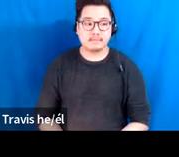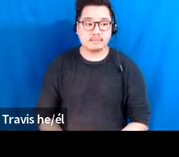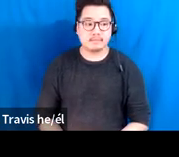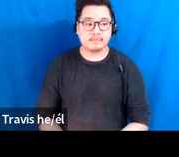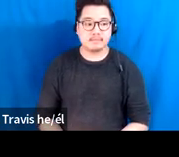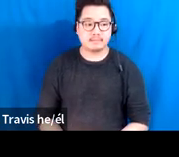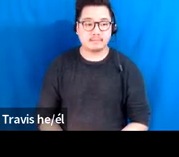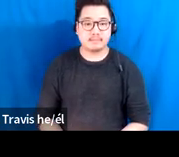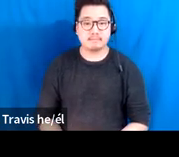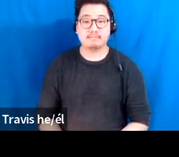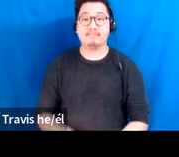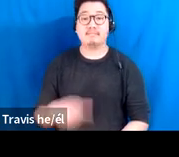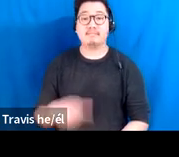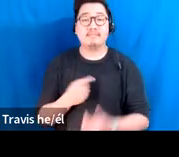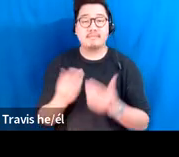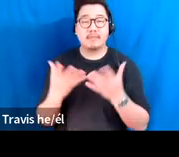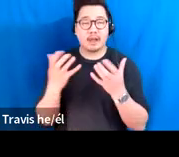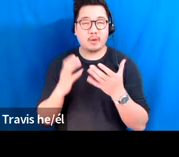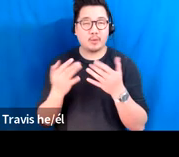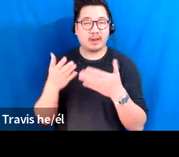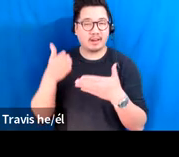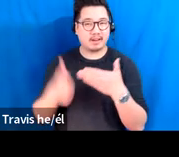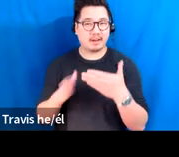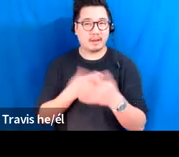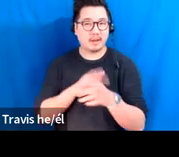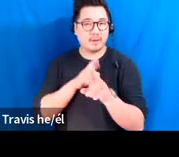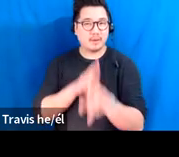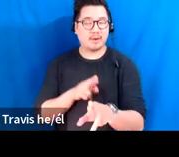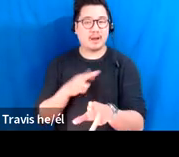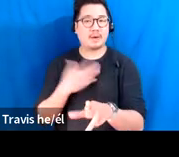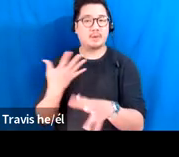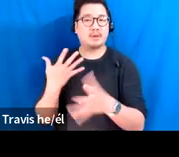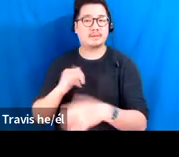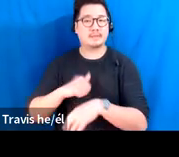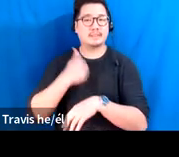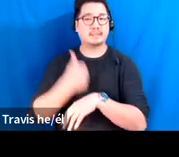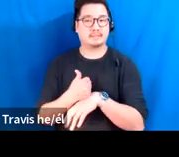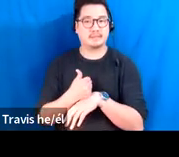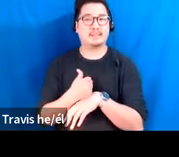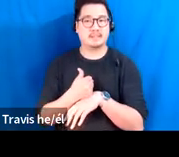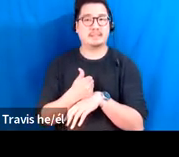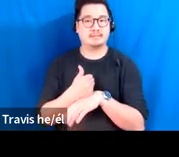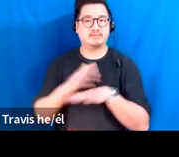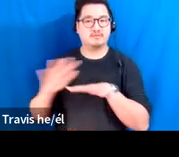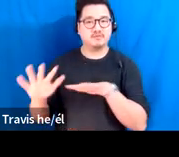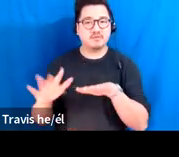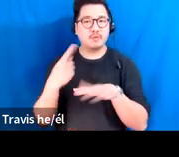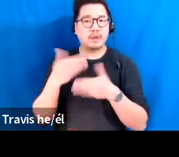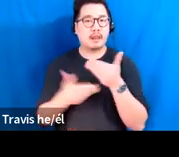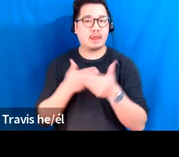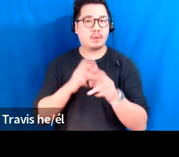i want to finish my report by setting the table for the next report that you're going to hear later this